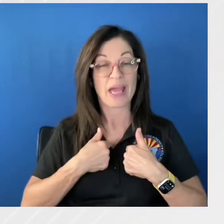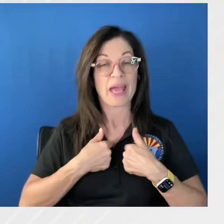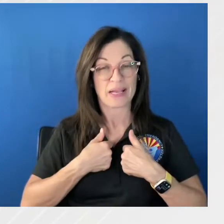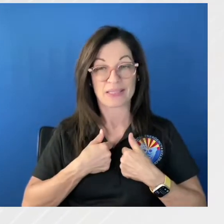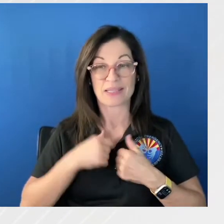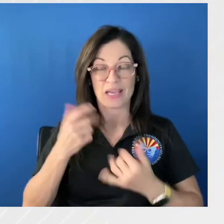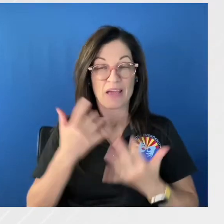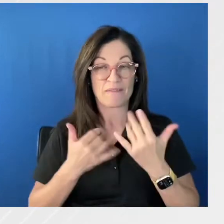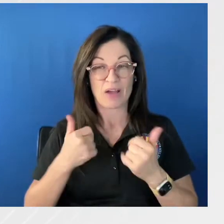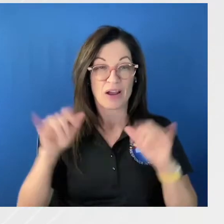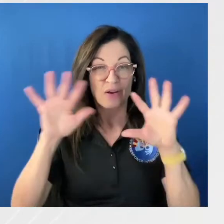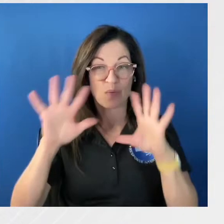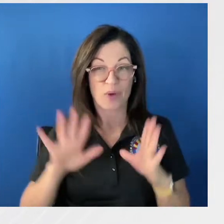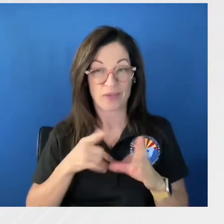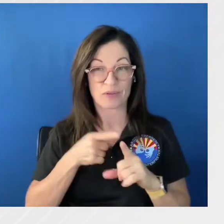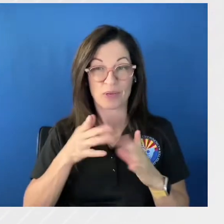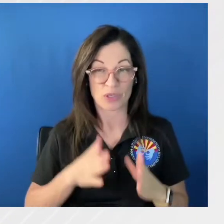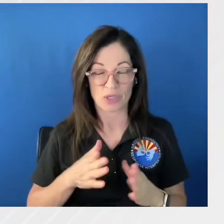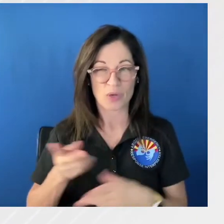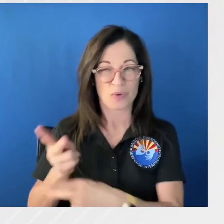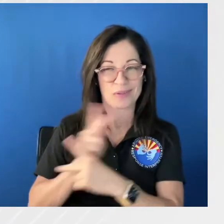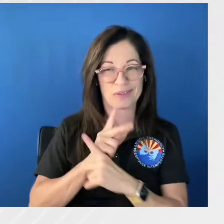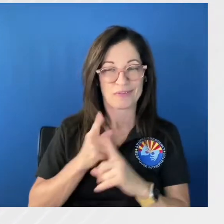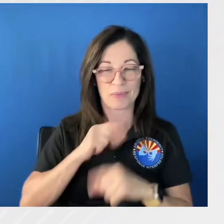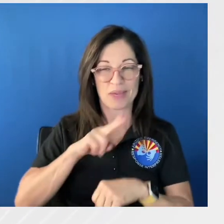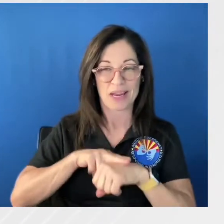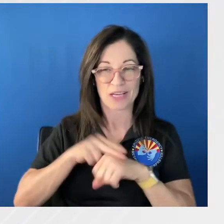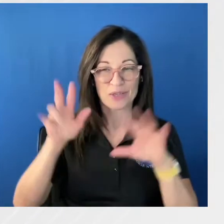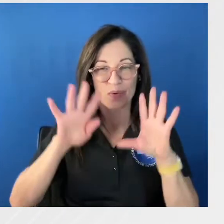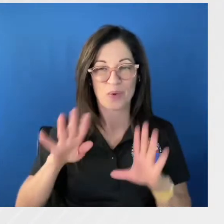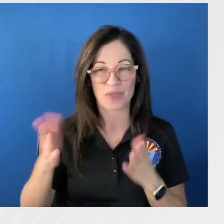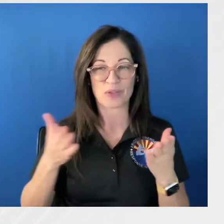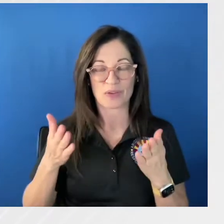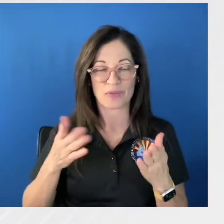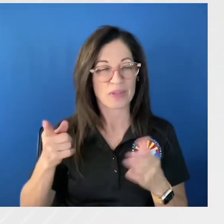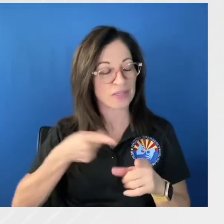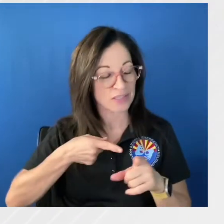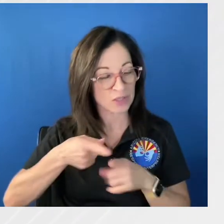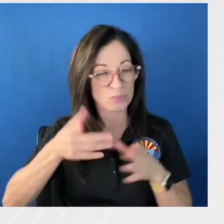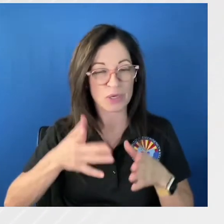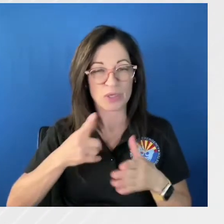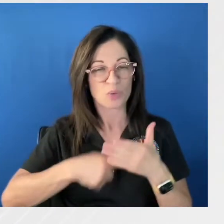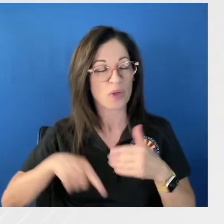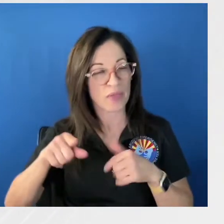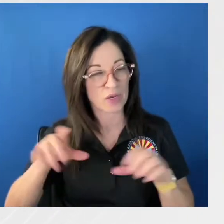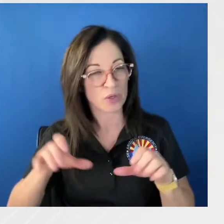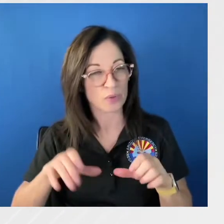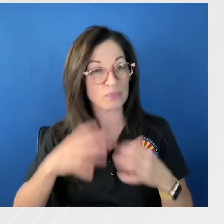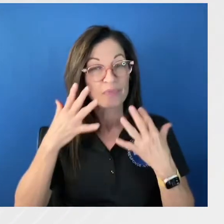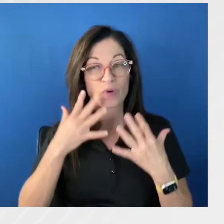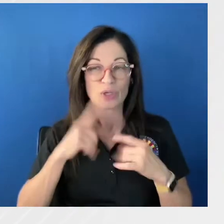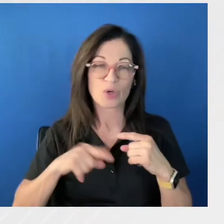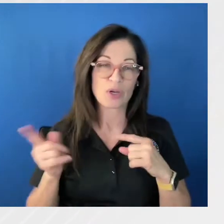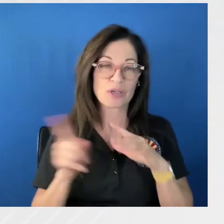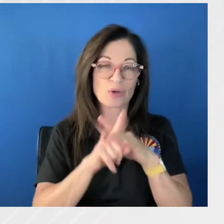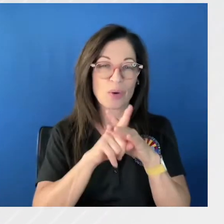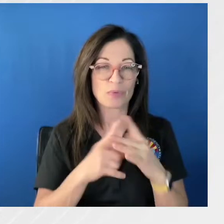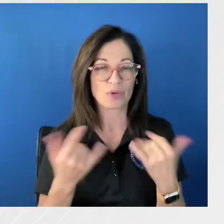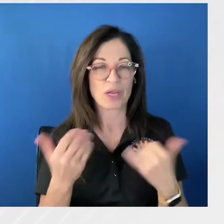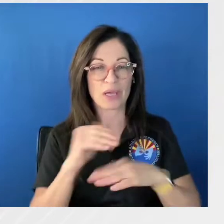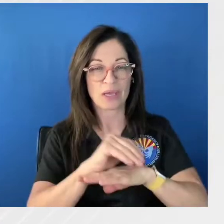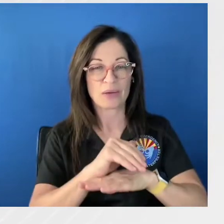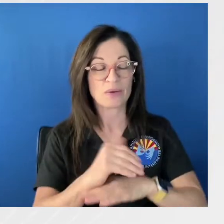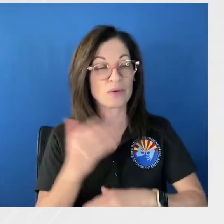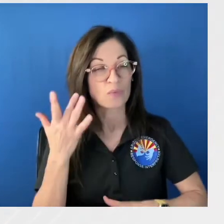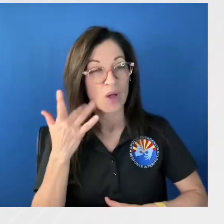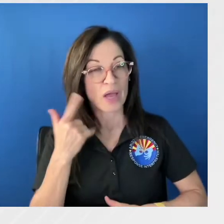are on loan from the National Weather Service, and they are a specialist in what they do. Unfortunately, he couldn't be here tonight because he was